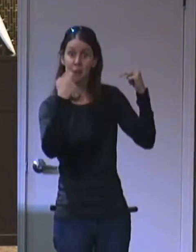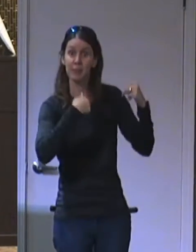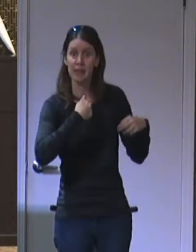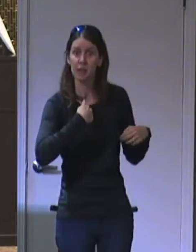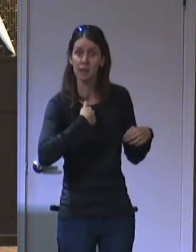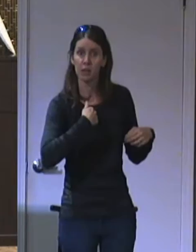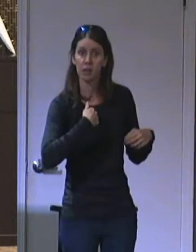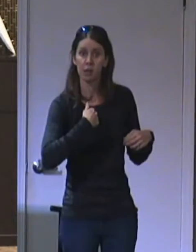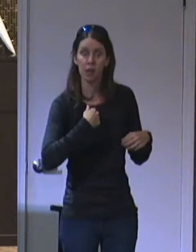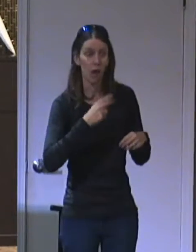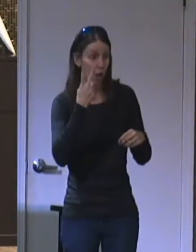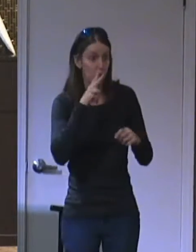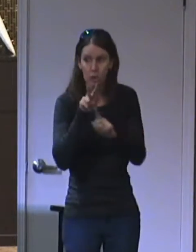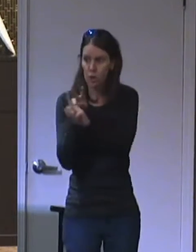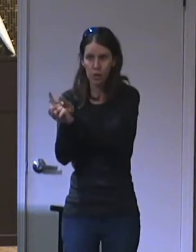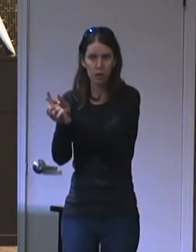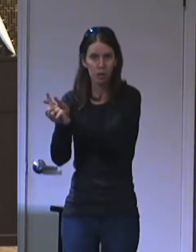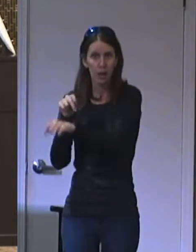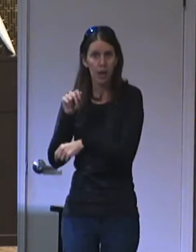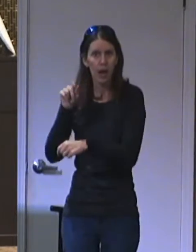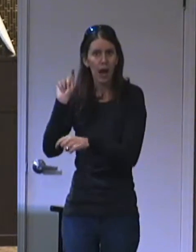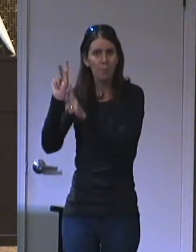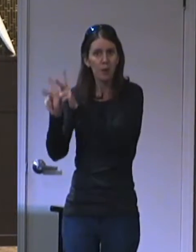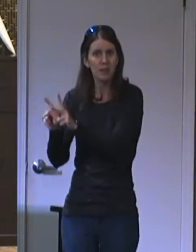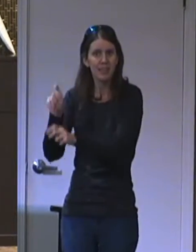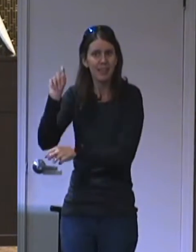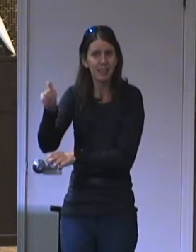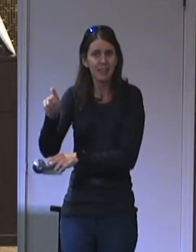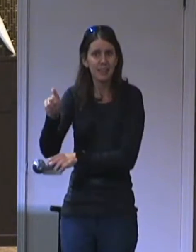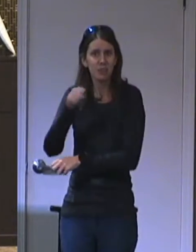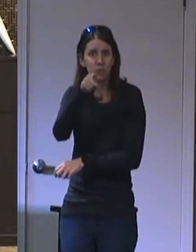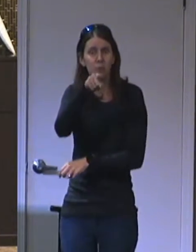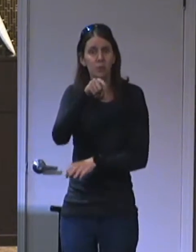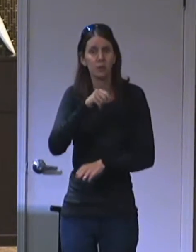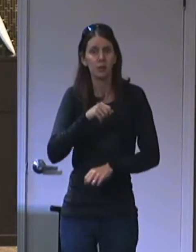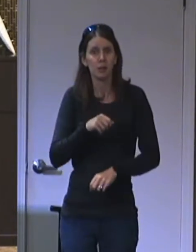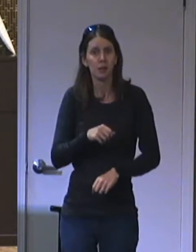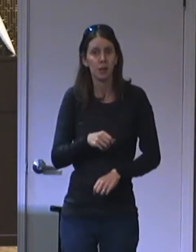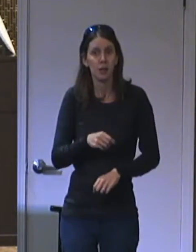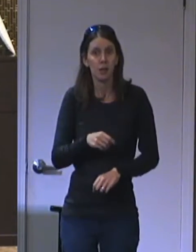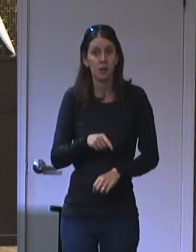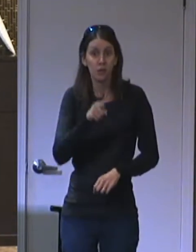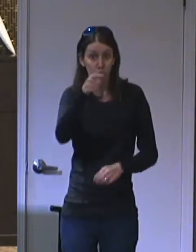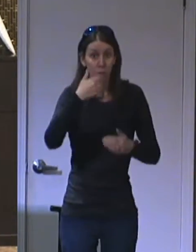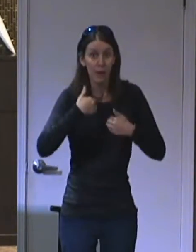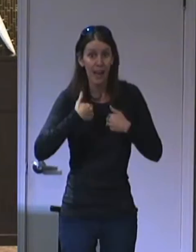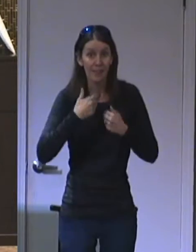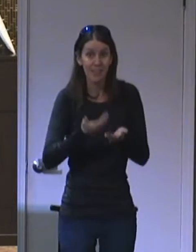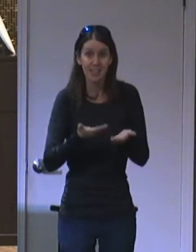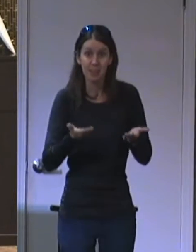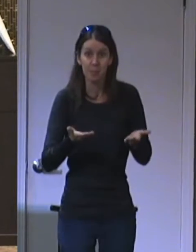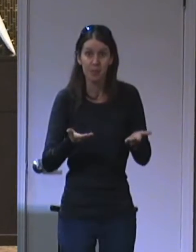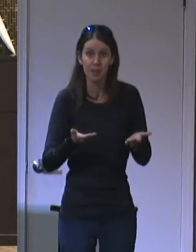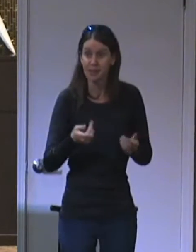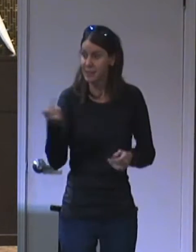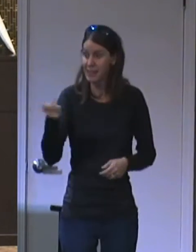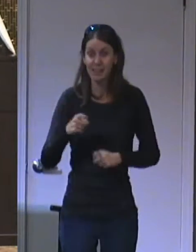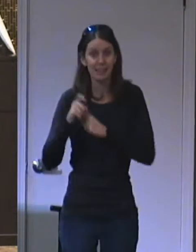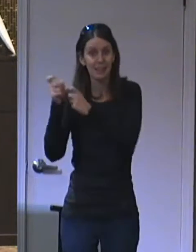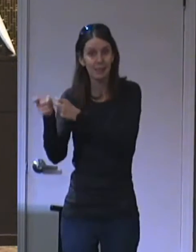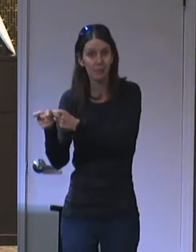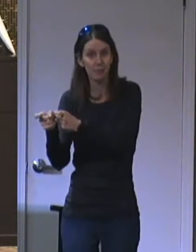somebody that needs you to put your arms around them. Here's somebody that needs something I've given you.